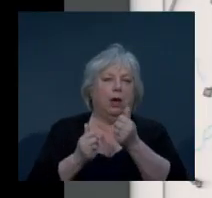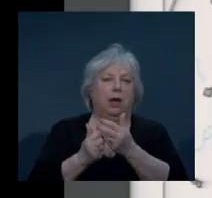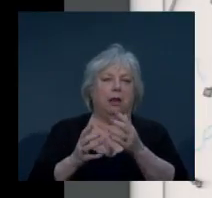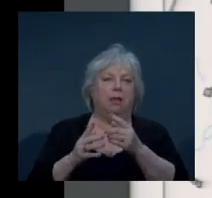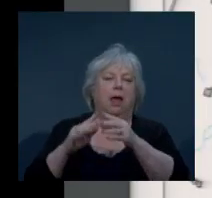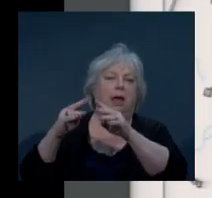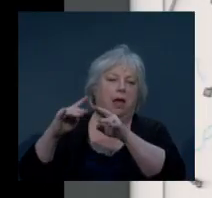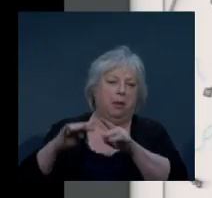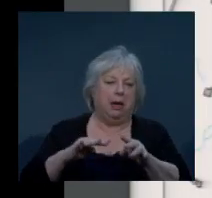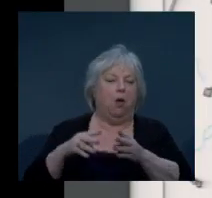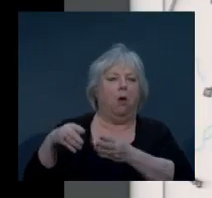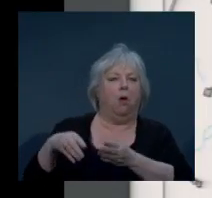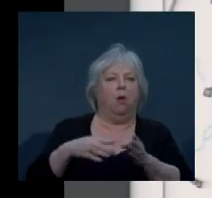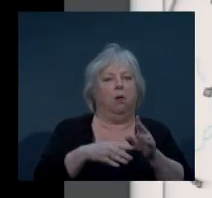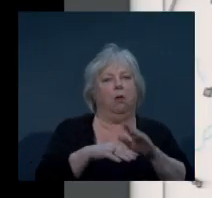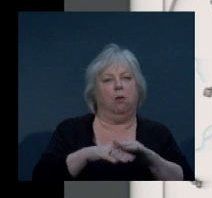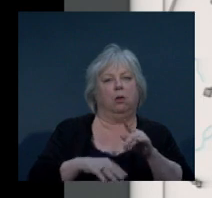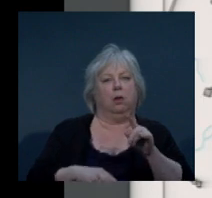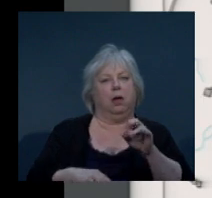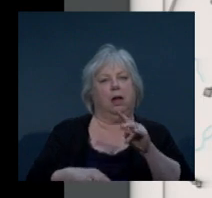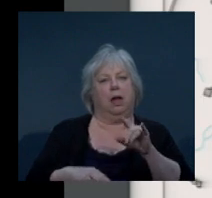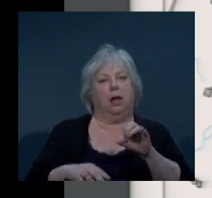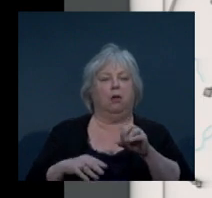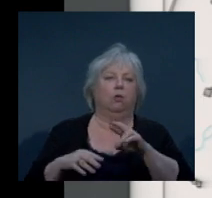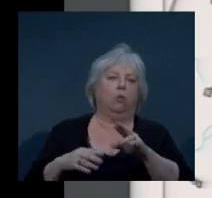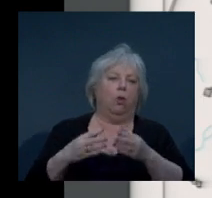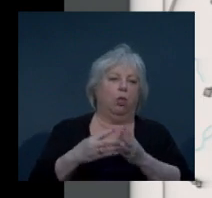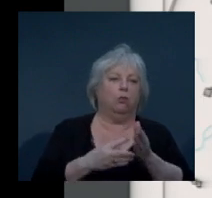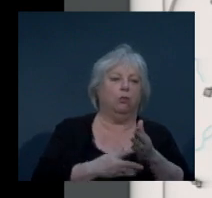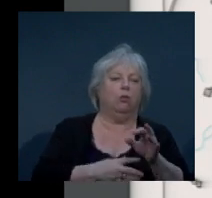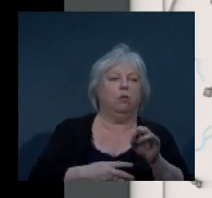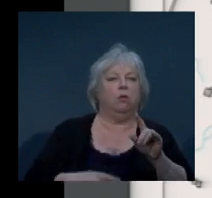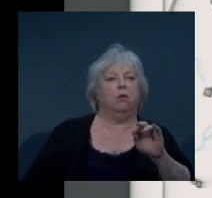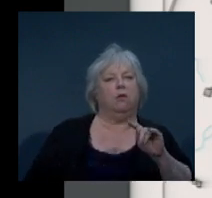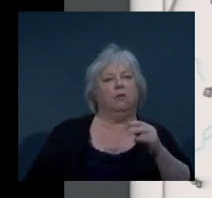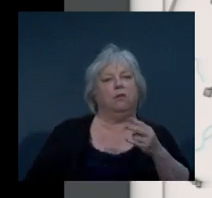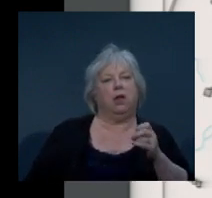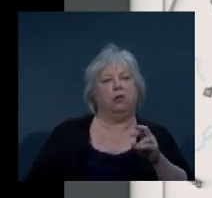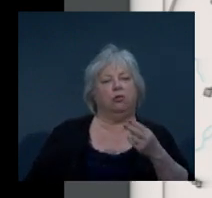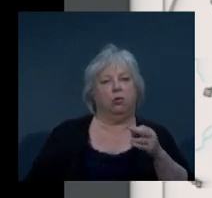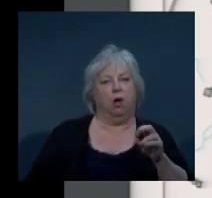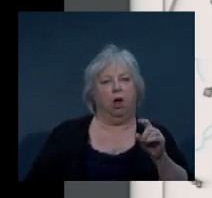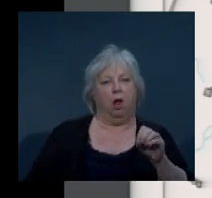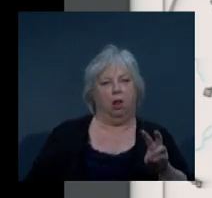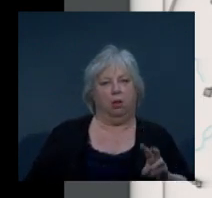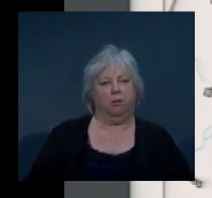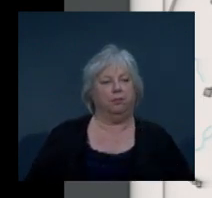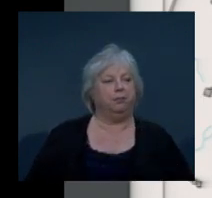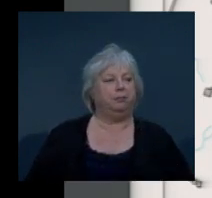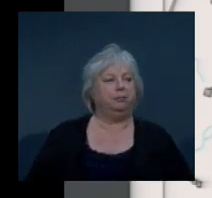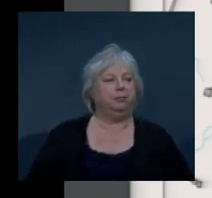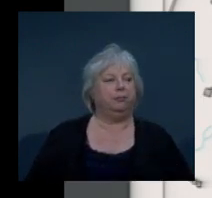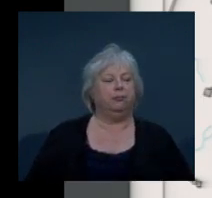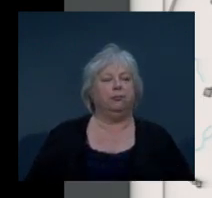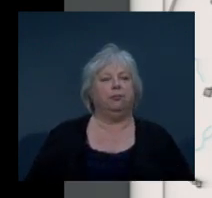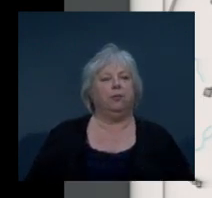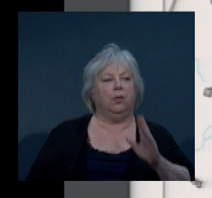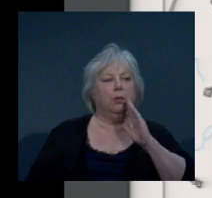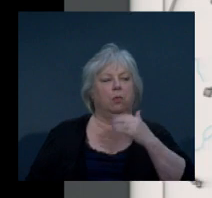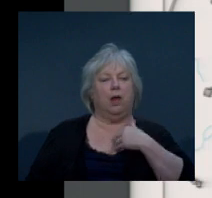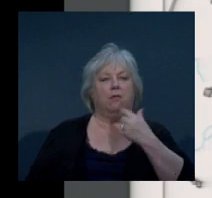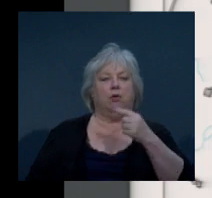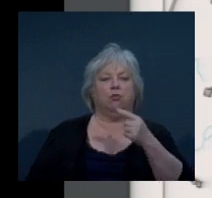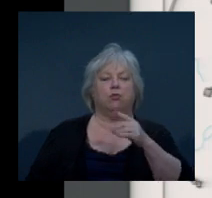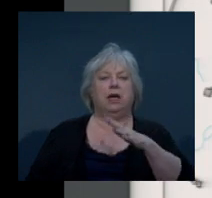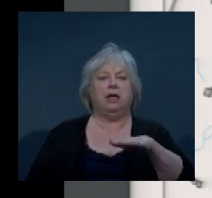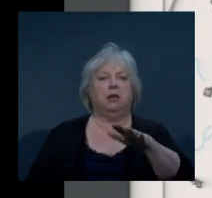else coming off this property onto Canis or through Fletcher Hollow. I'm trying to remember all of it. There will be a green space,